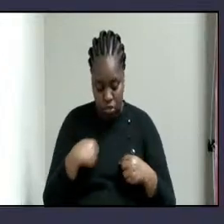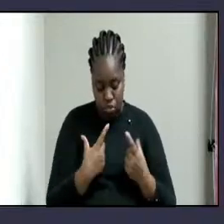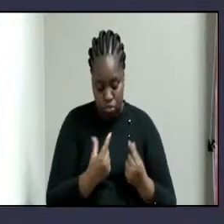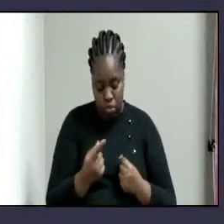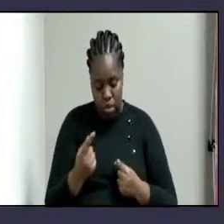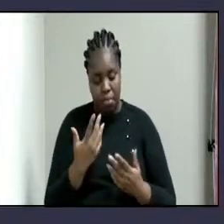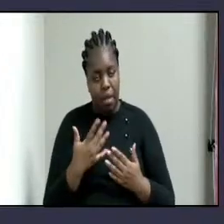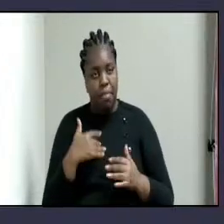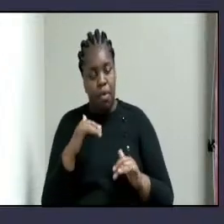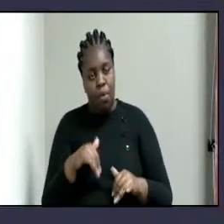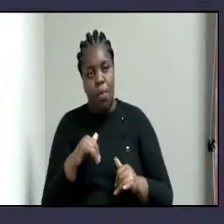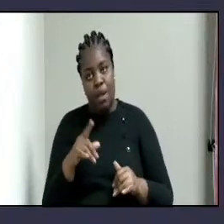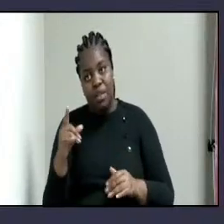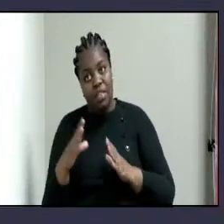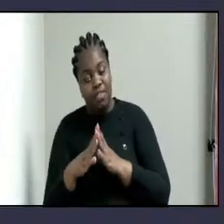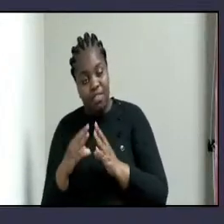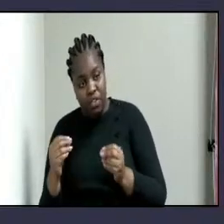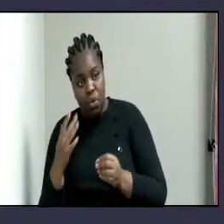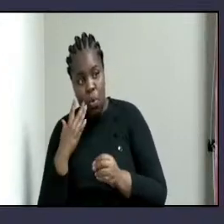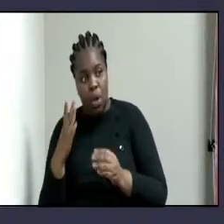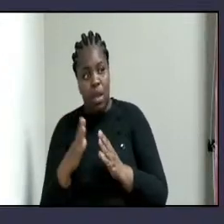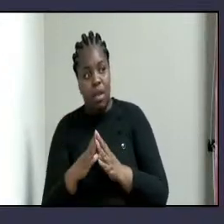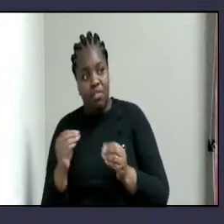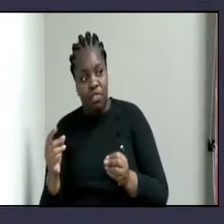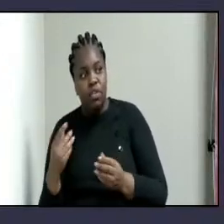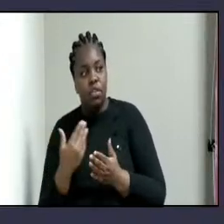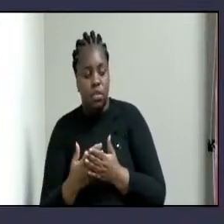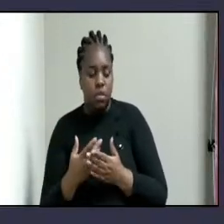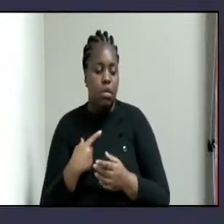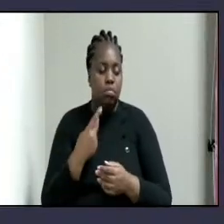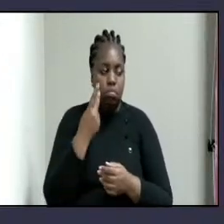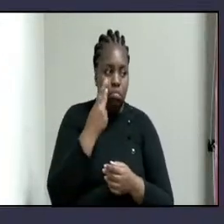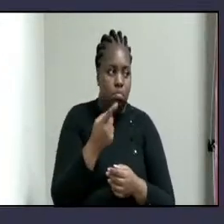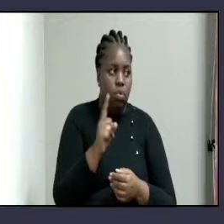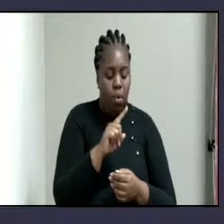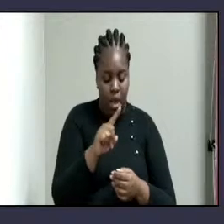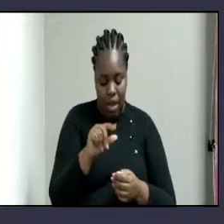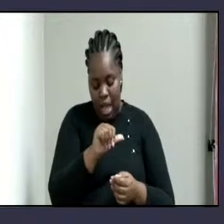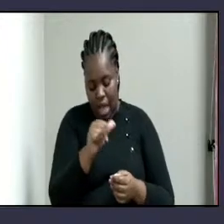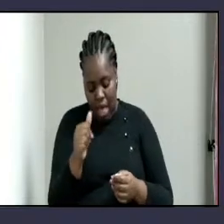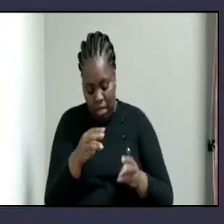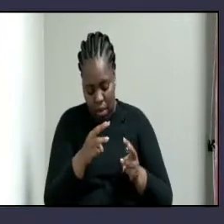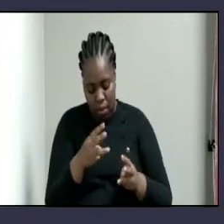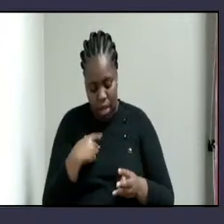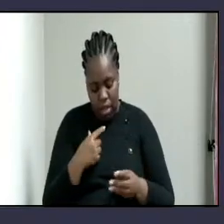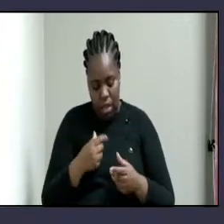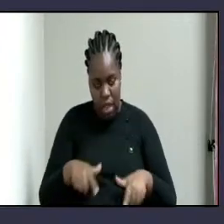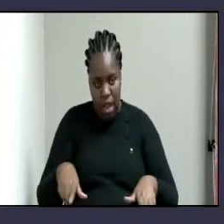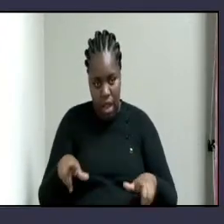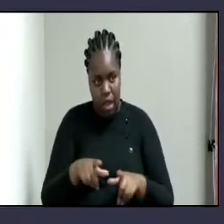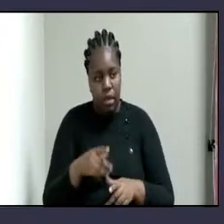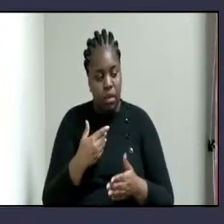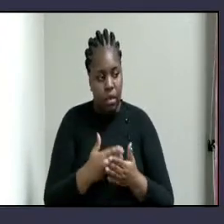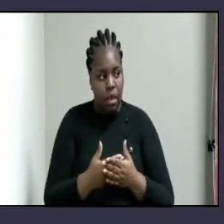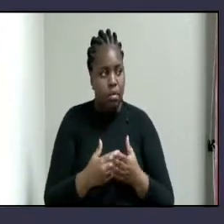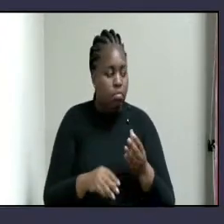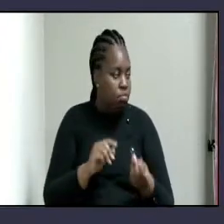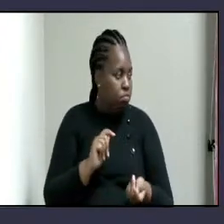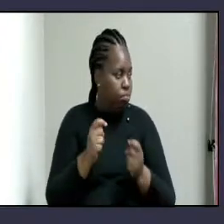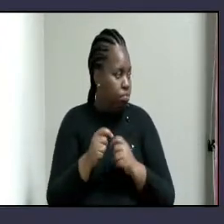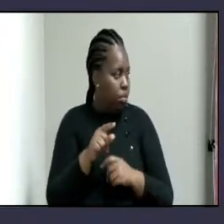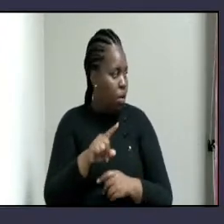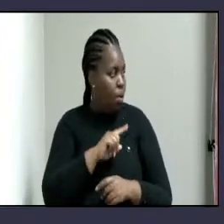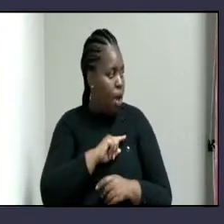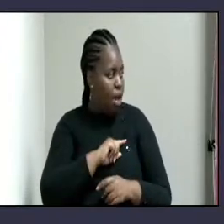maybe let's wait for the harvest to finish. And once the harvest is finished, then we can see what other alternative land can be given to people to farm to replace that.